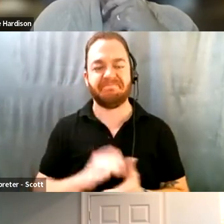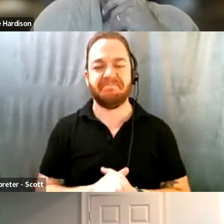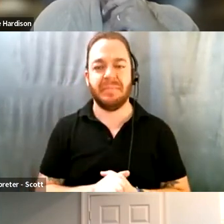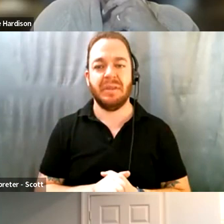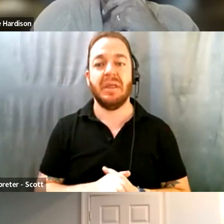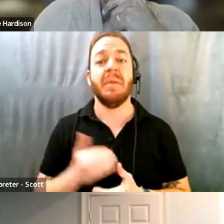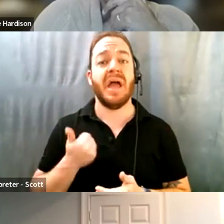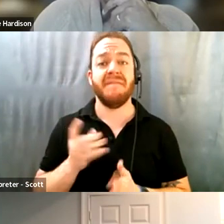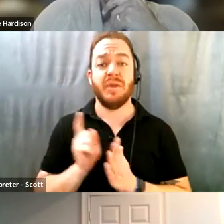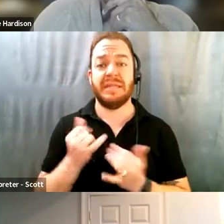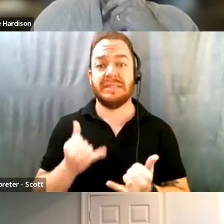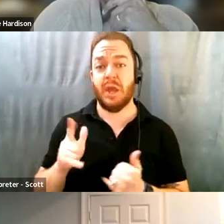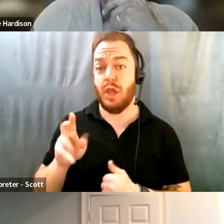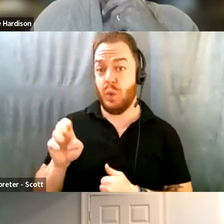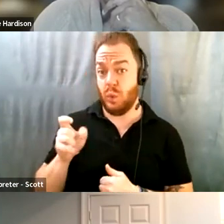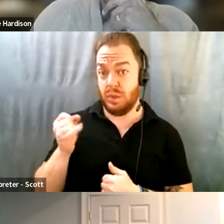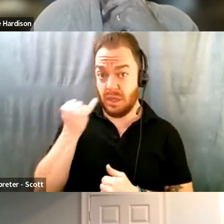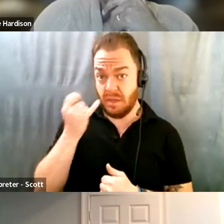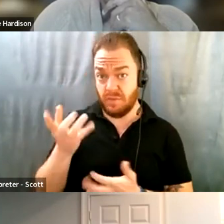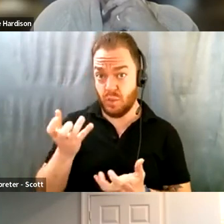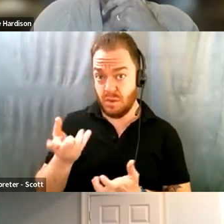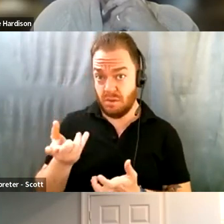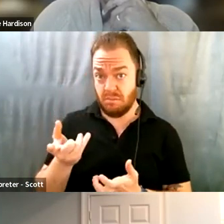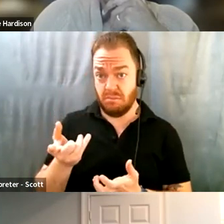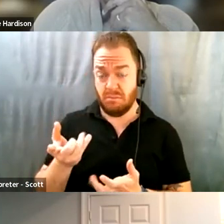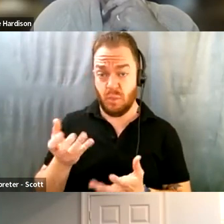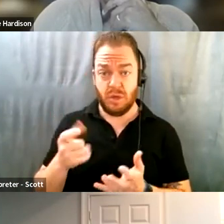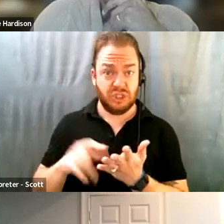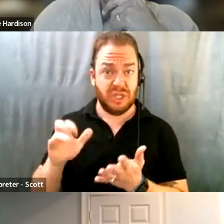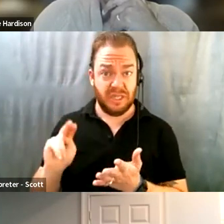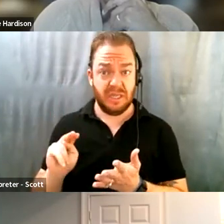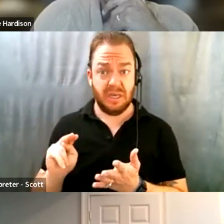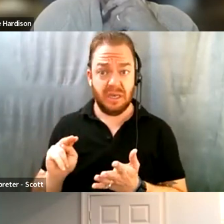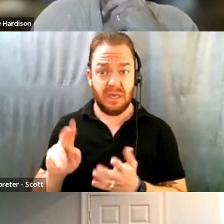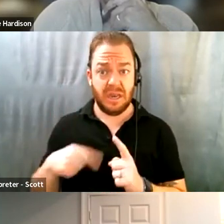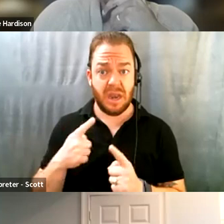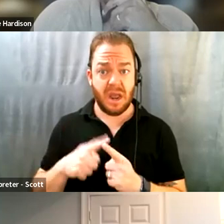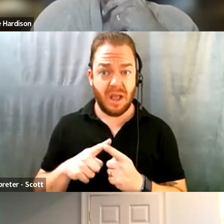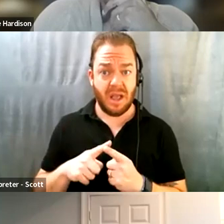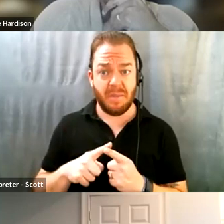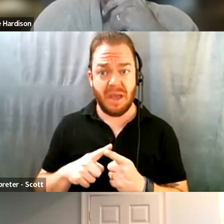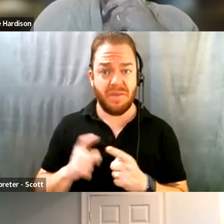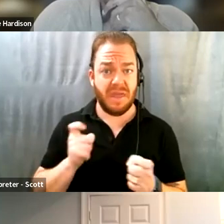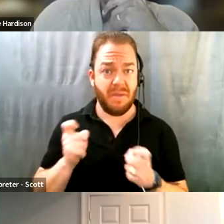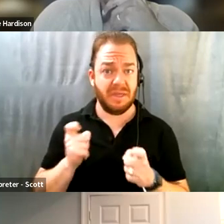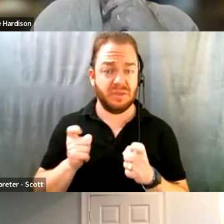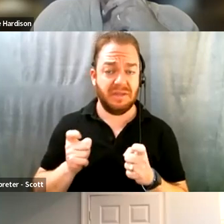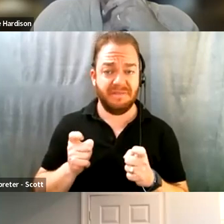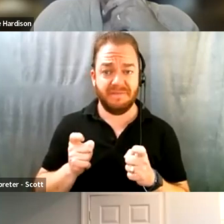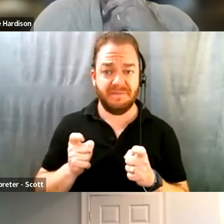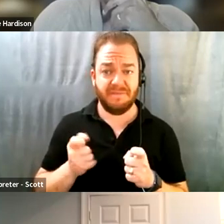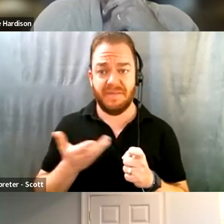few minutes now, Luke, if you or if anyone from the task group wants to check in about an administrative way